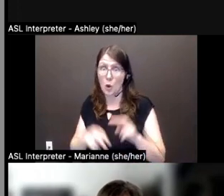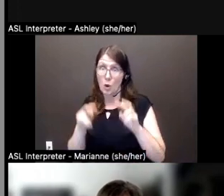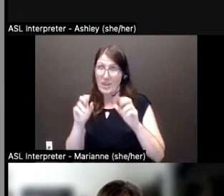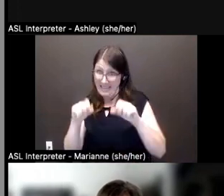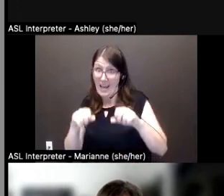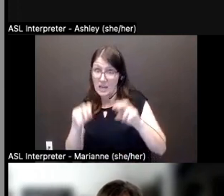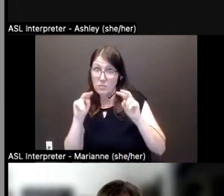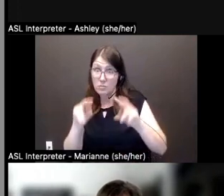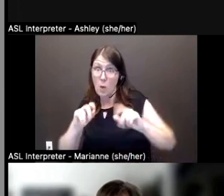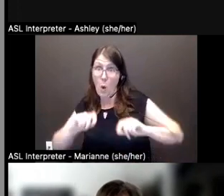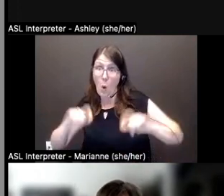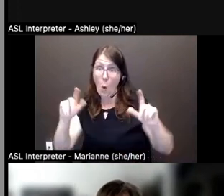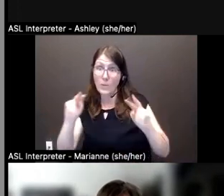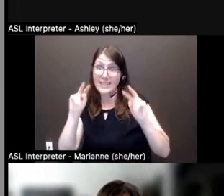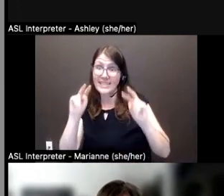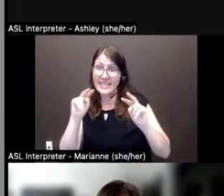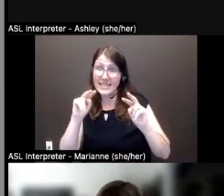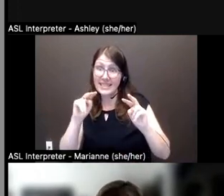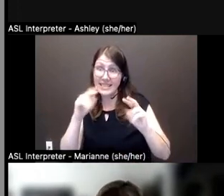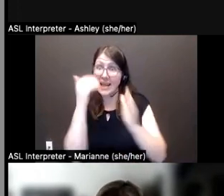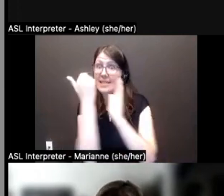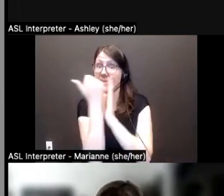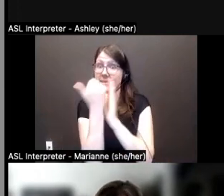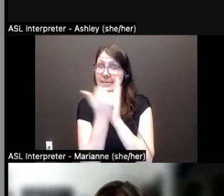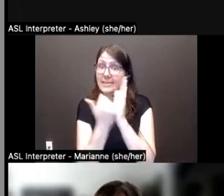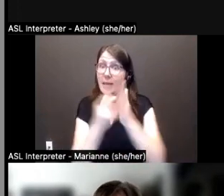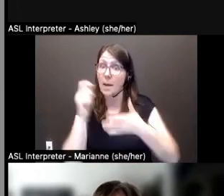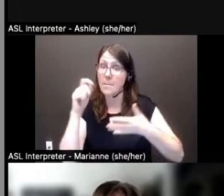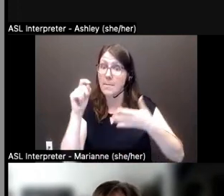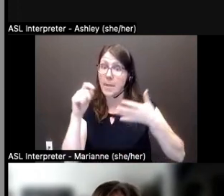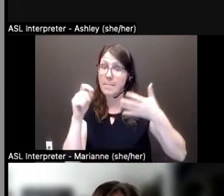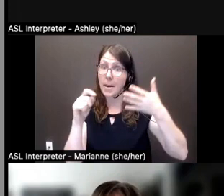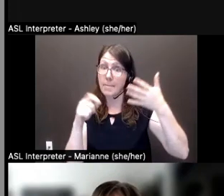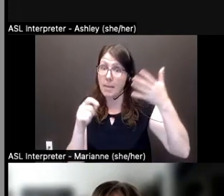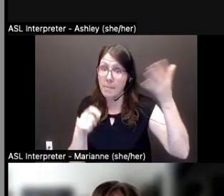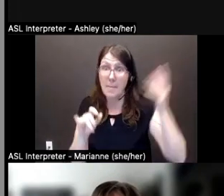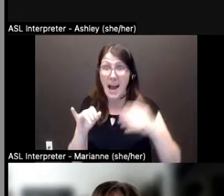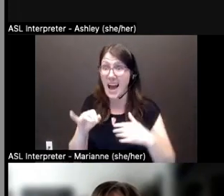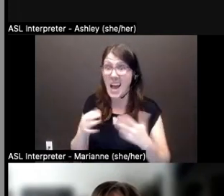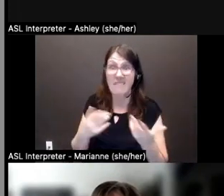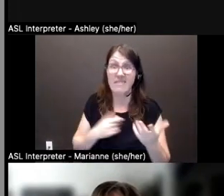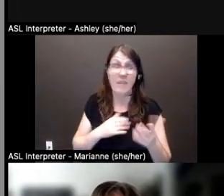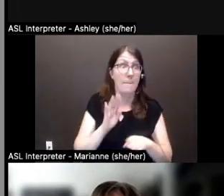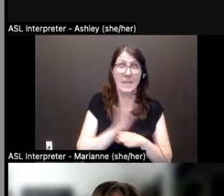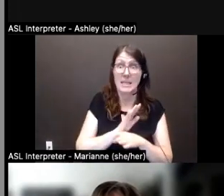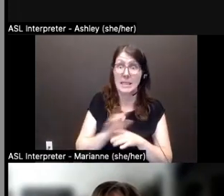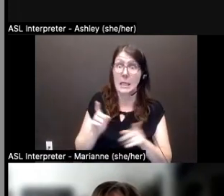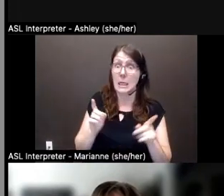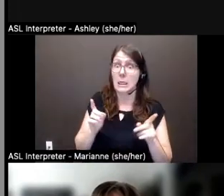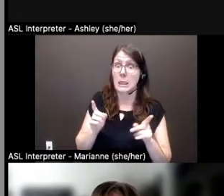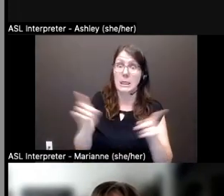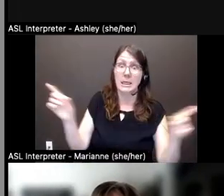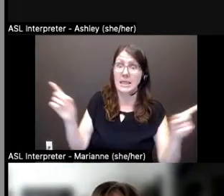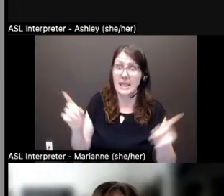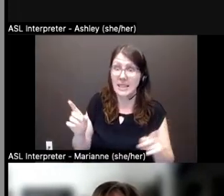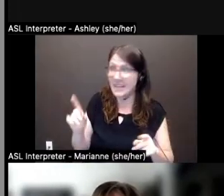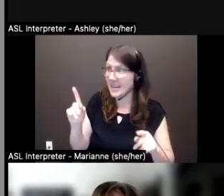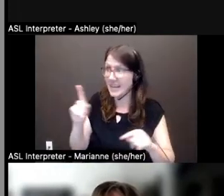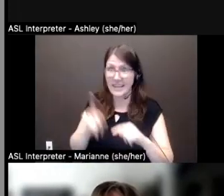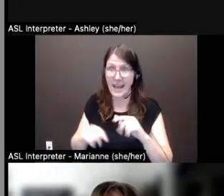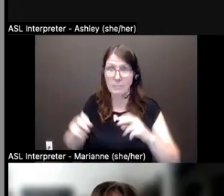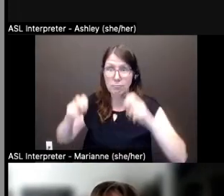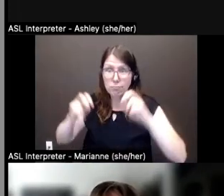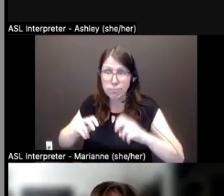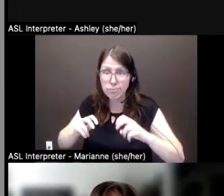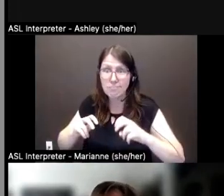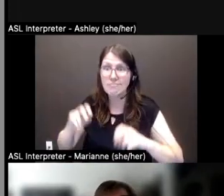the schedule and the classes, I cannot meet with Alicia, I know that Alicia and me, we did that step,